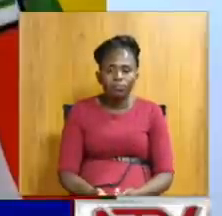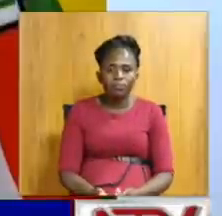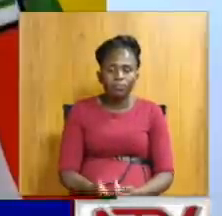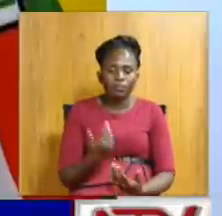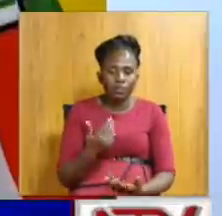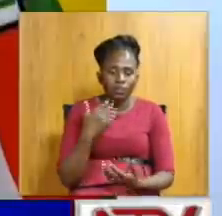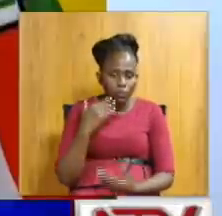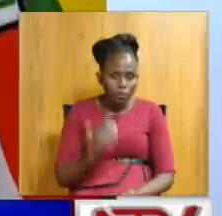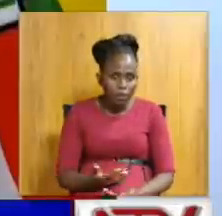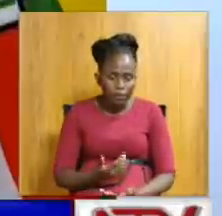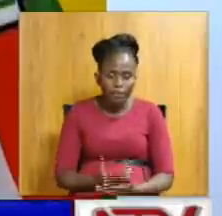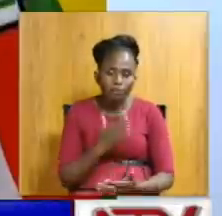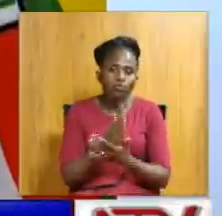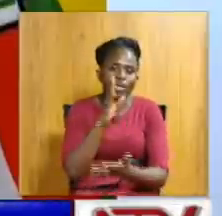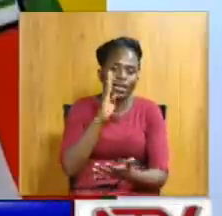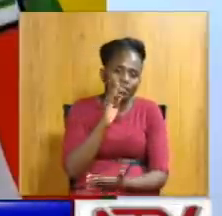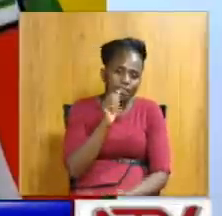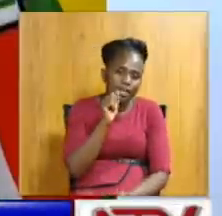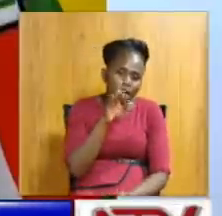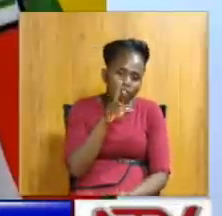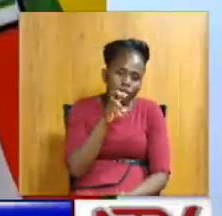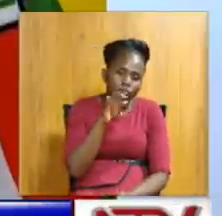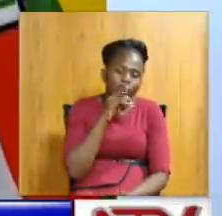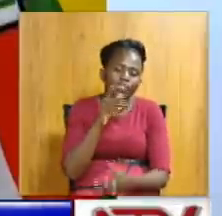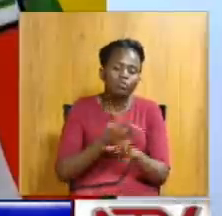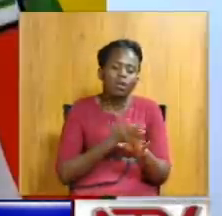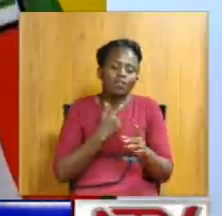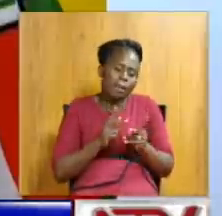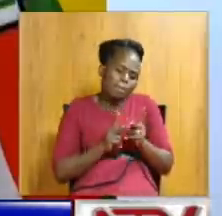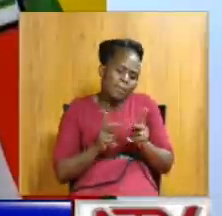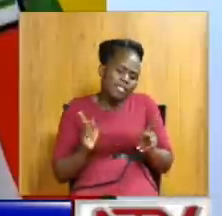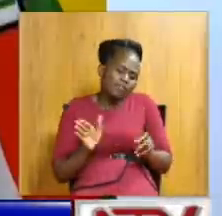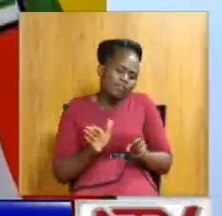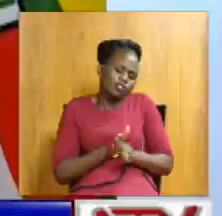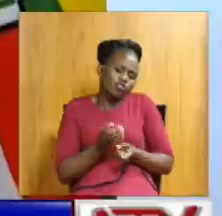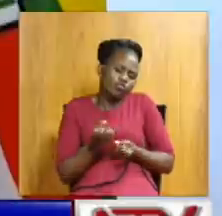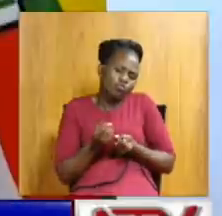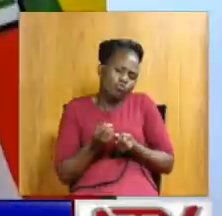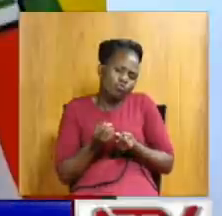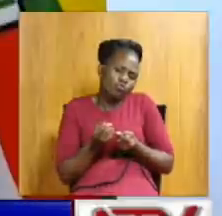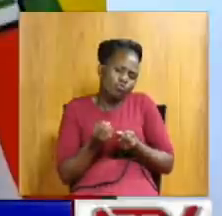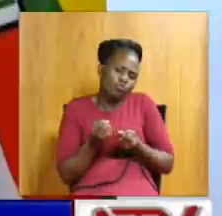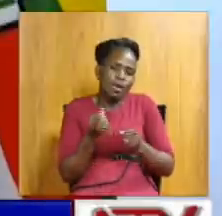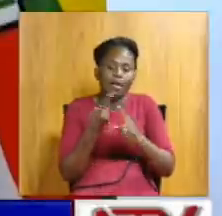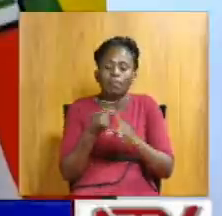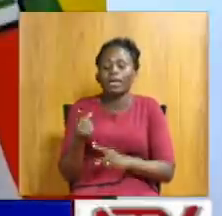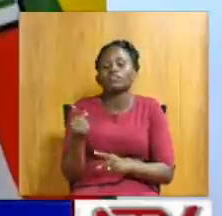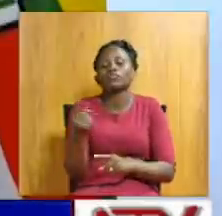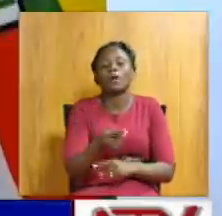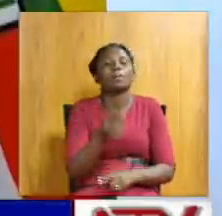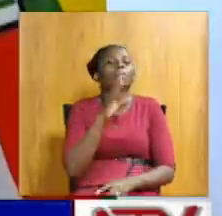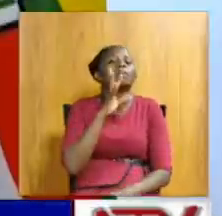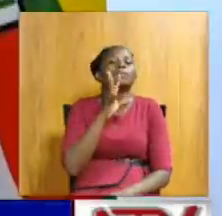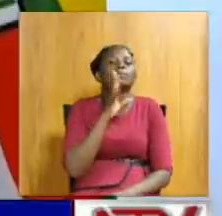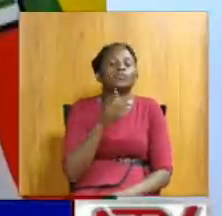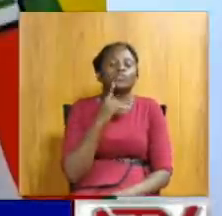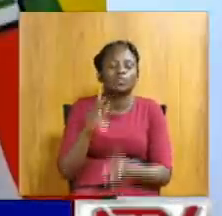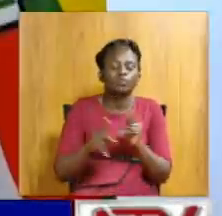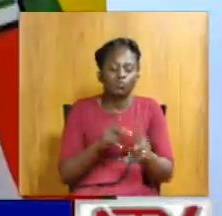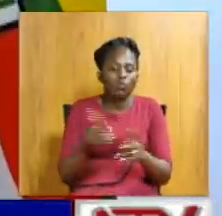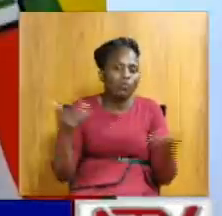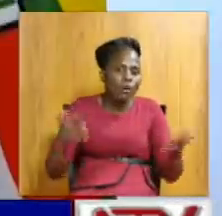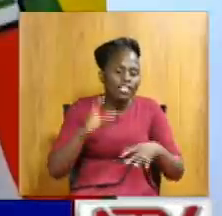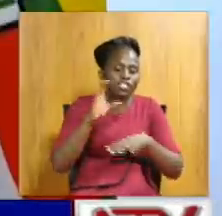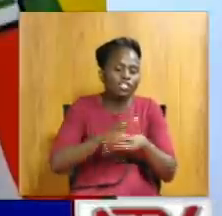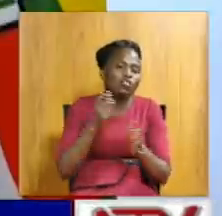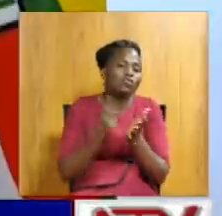Sabarwanyi, to peacefully drive from Kampala and address the NRM leaders at Kayonza Church of Uganda